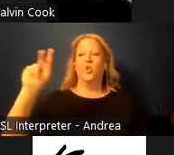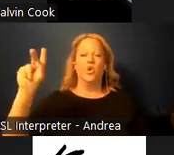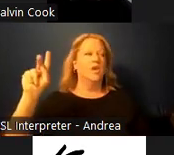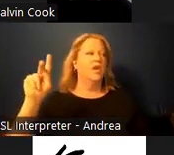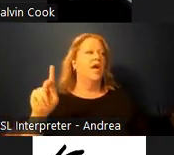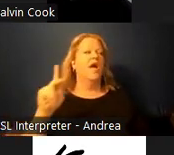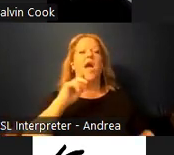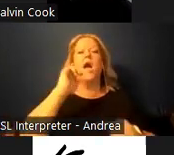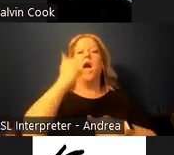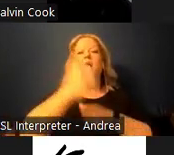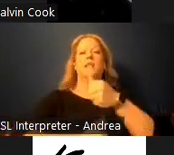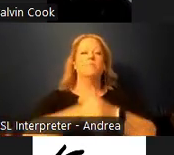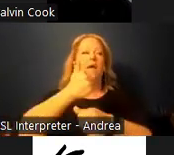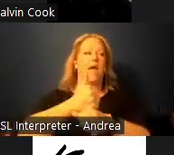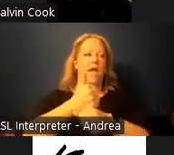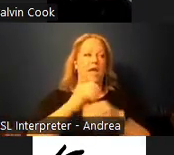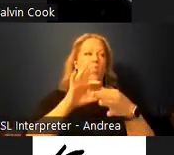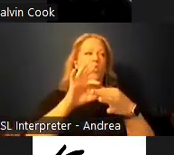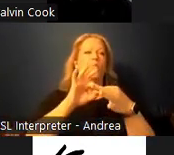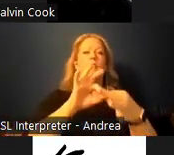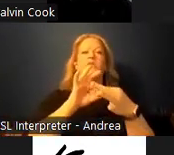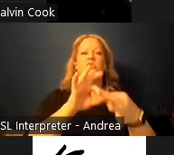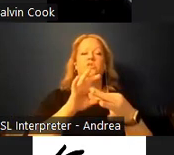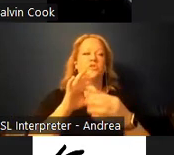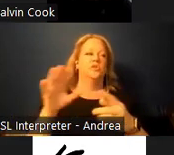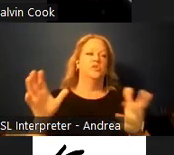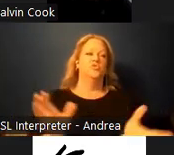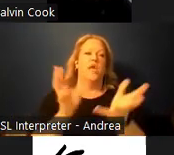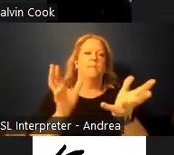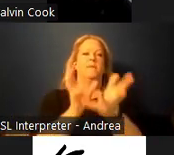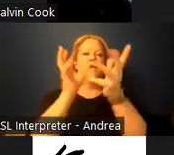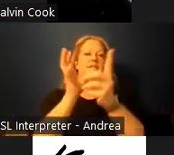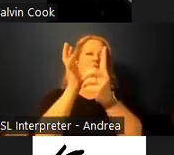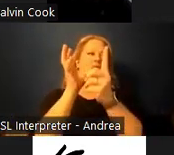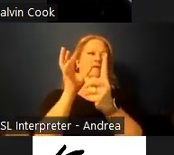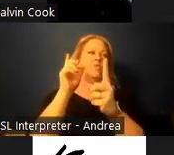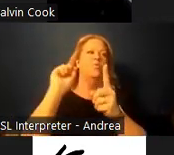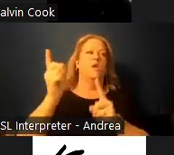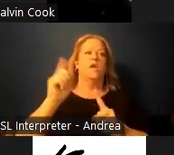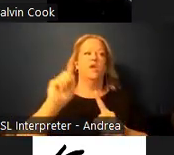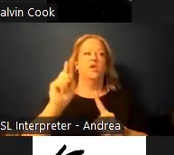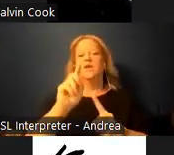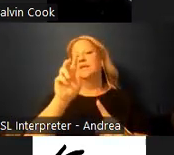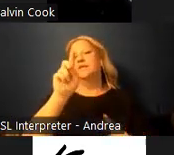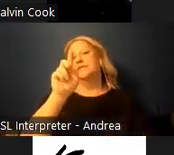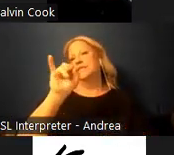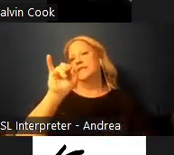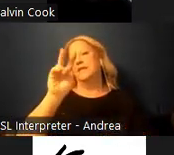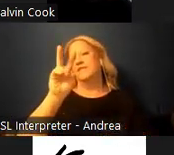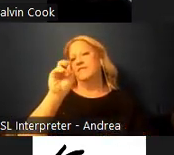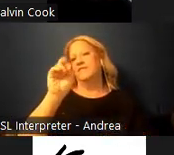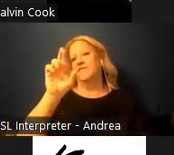champion at Diverse Ability Incorporated. Welcome, Yes, Calvin. Thank you,